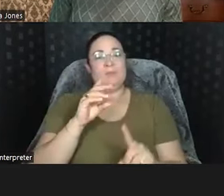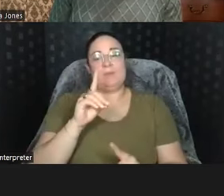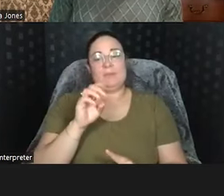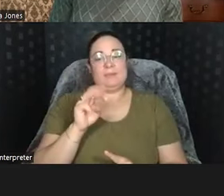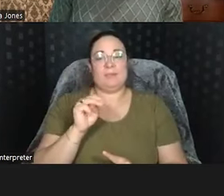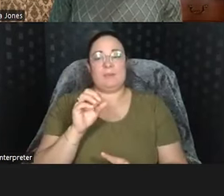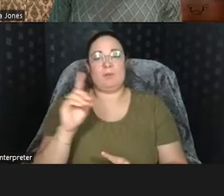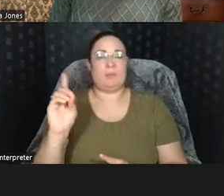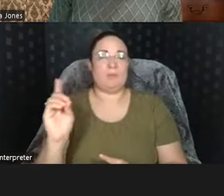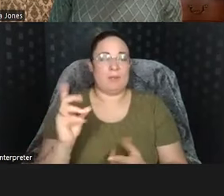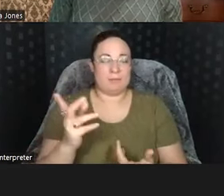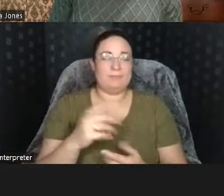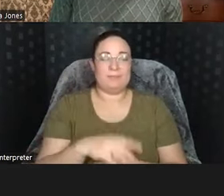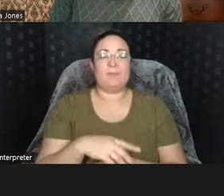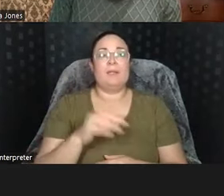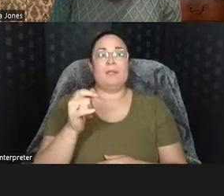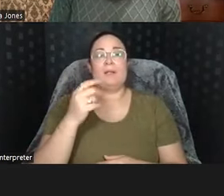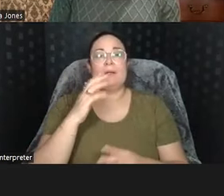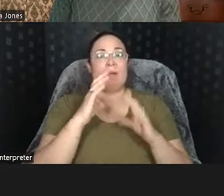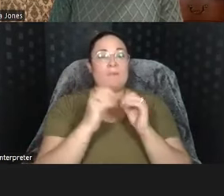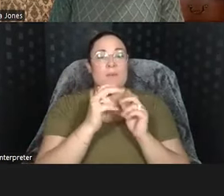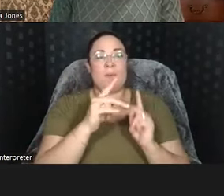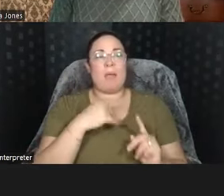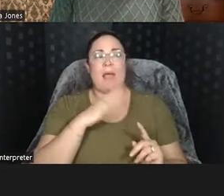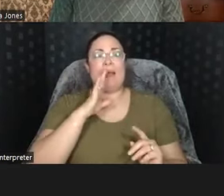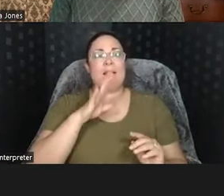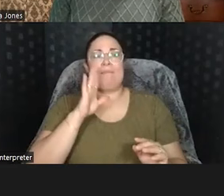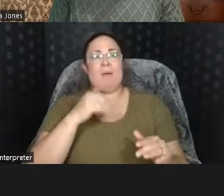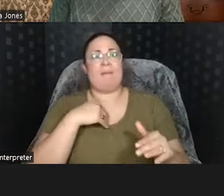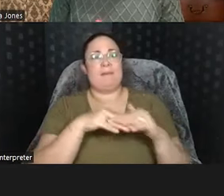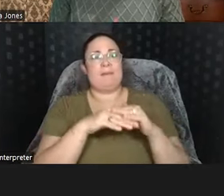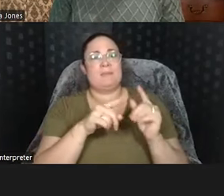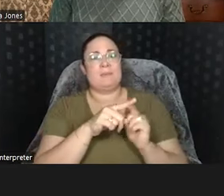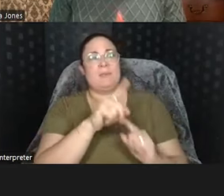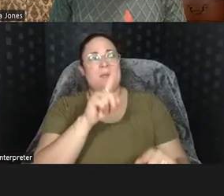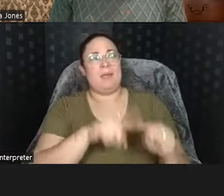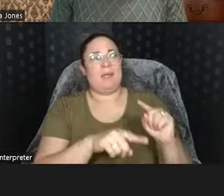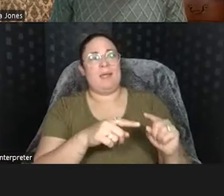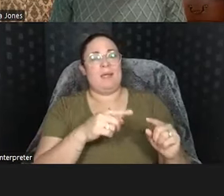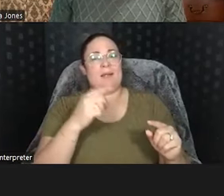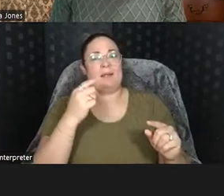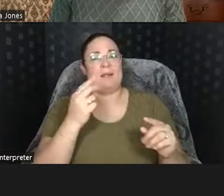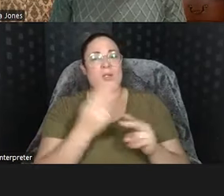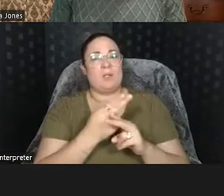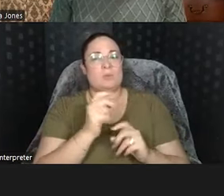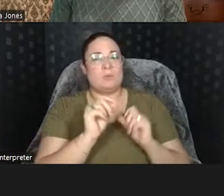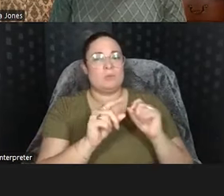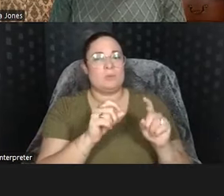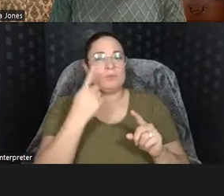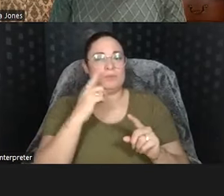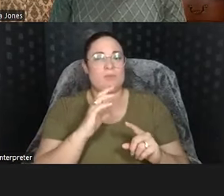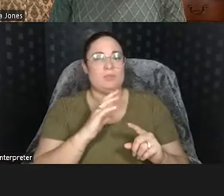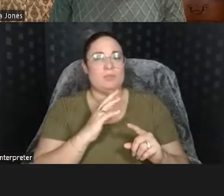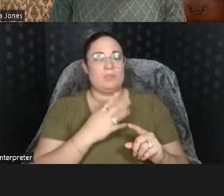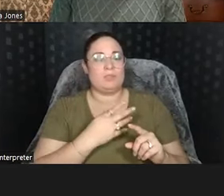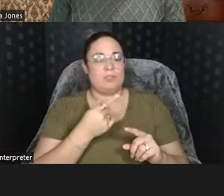them to create these conversations with people that they would never, ever have access to by using skepticism and questioning of gender and gender